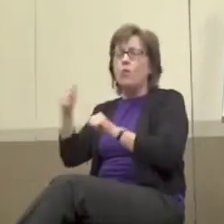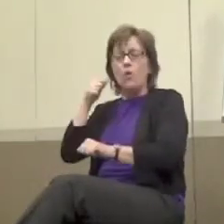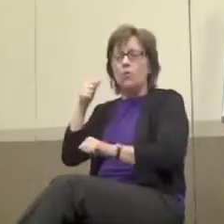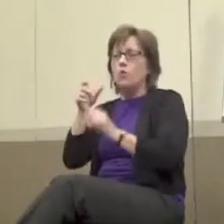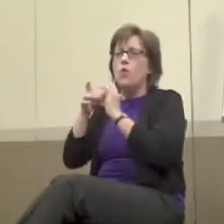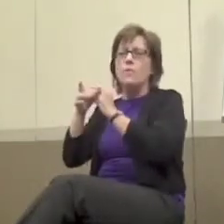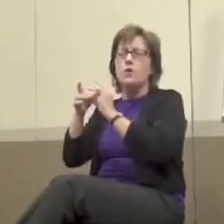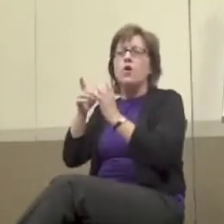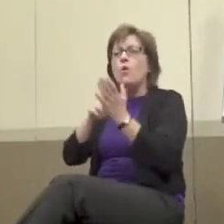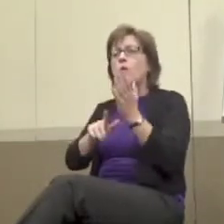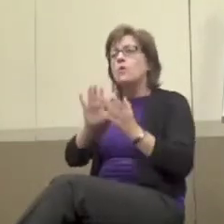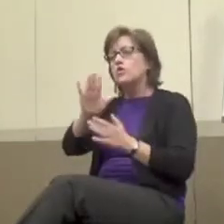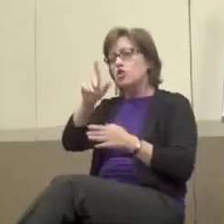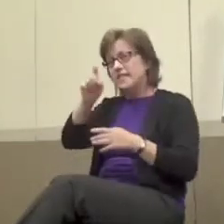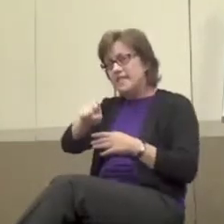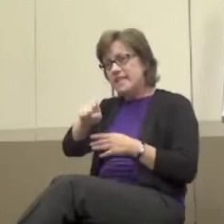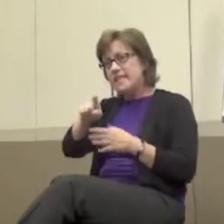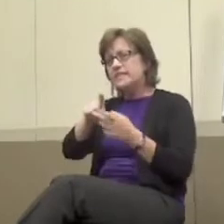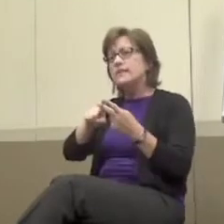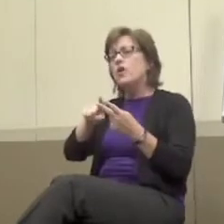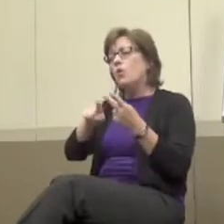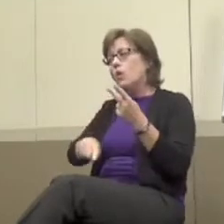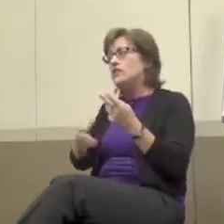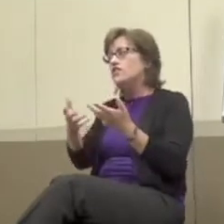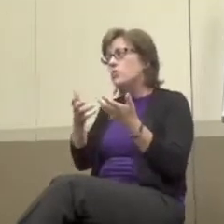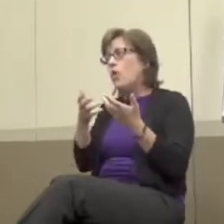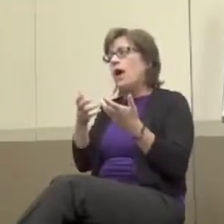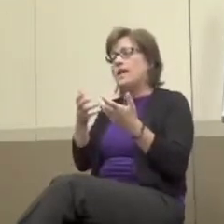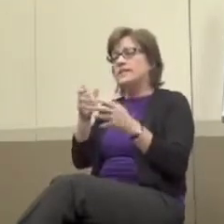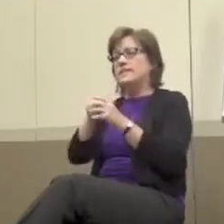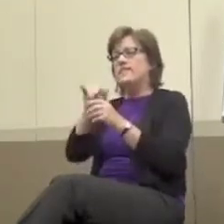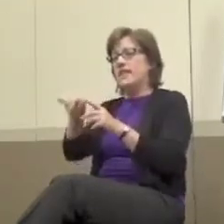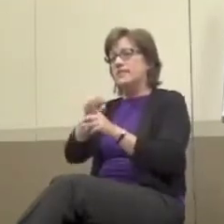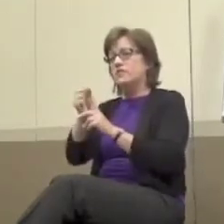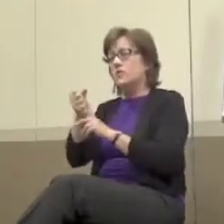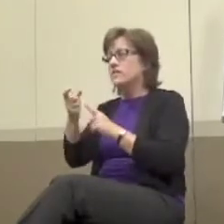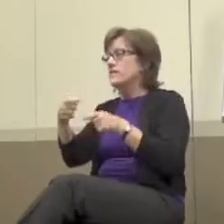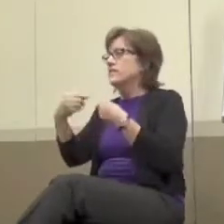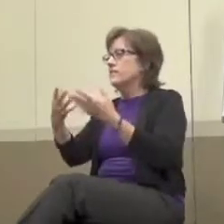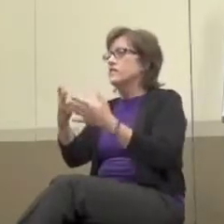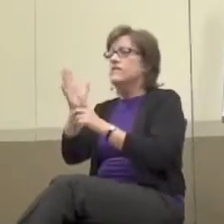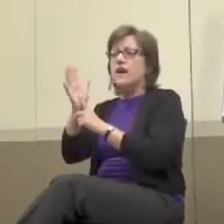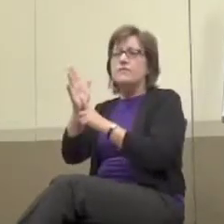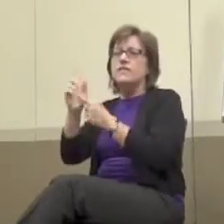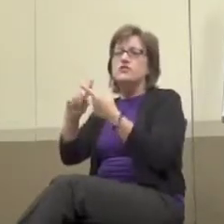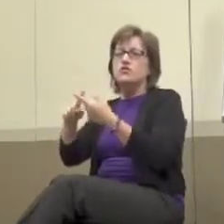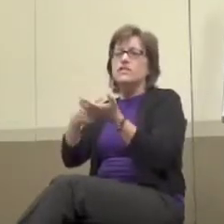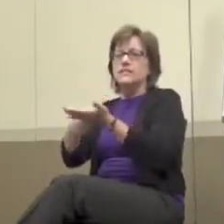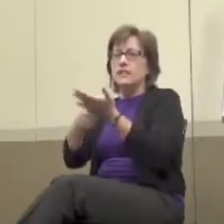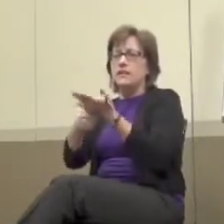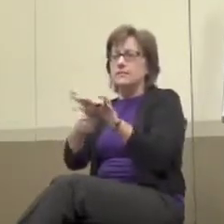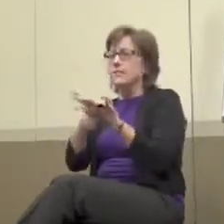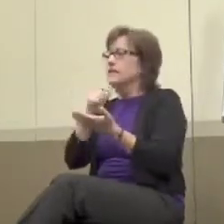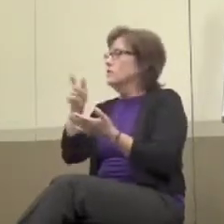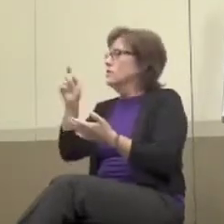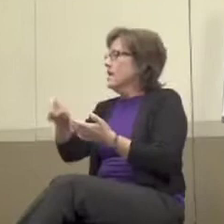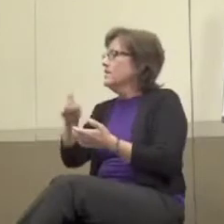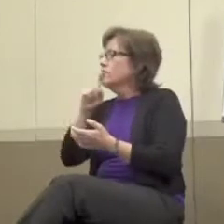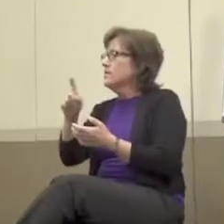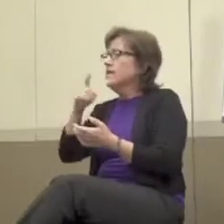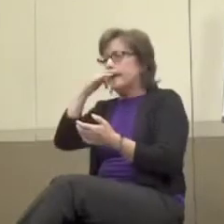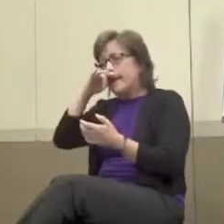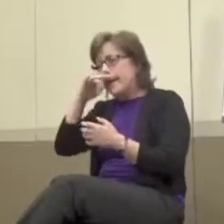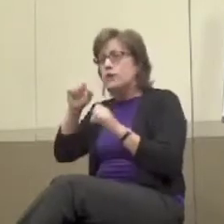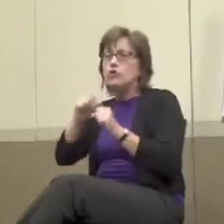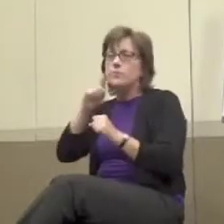your needs and wants in that situation? I'm going to give you guys about 5 minutes to discuss this, okay? So it doesn't have to be a kid. It